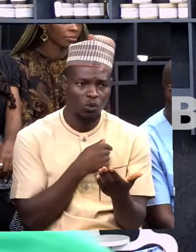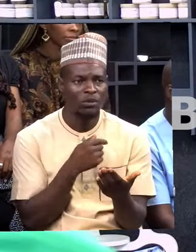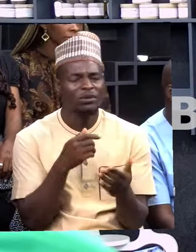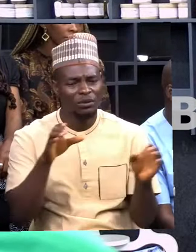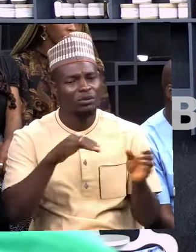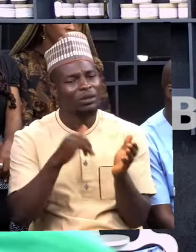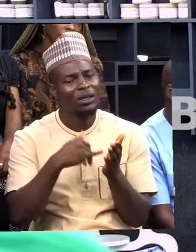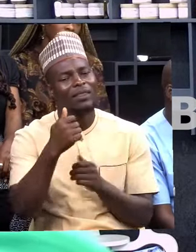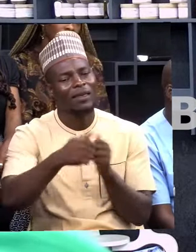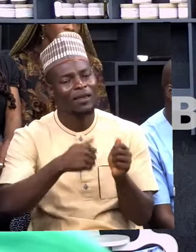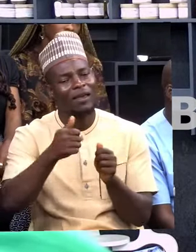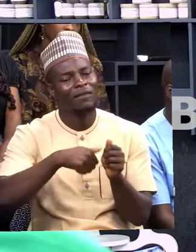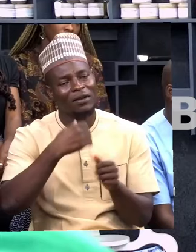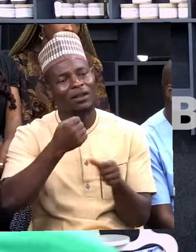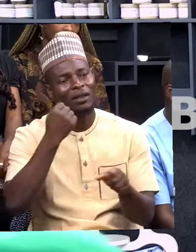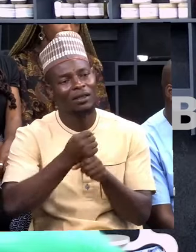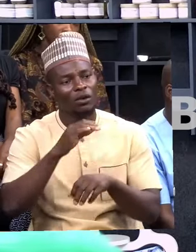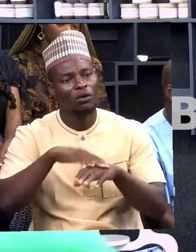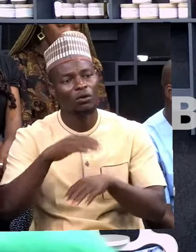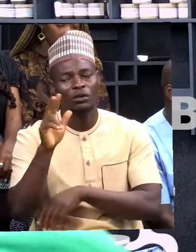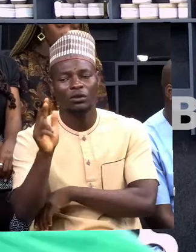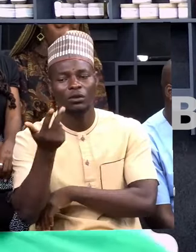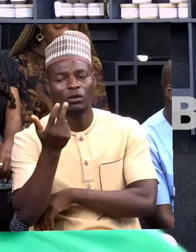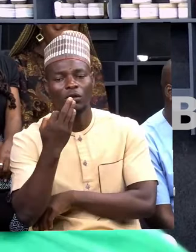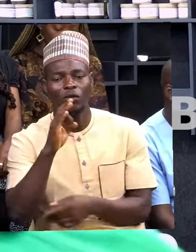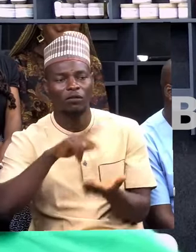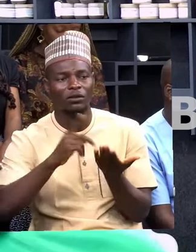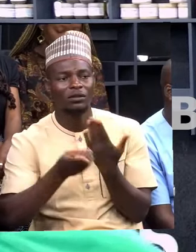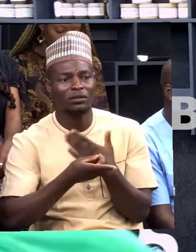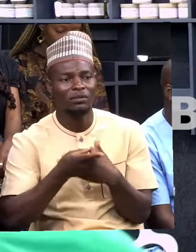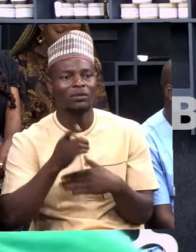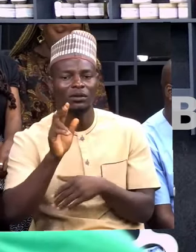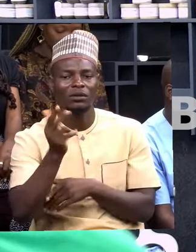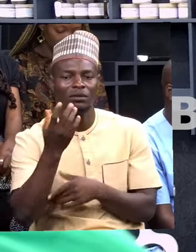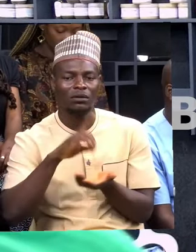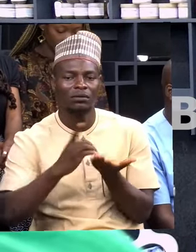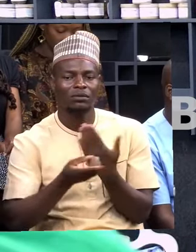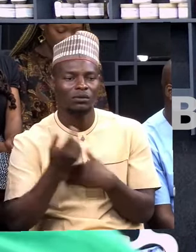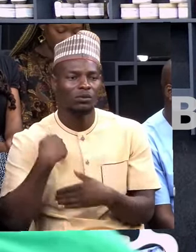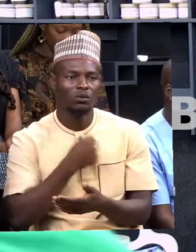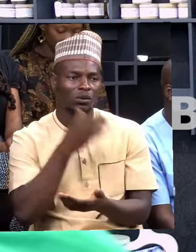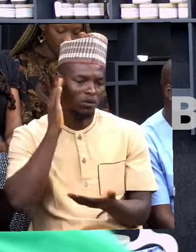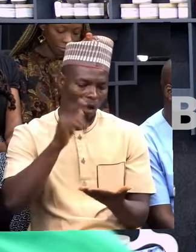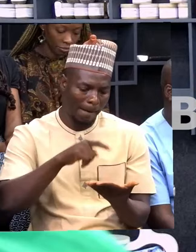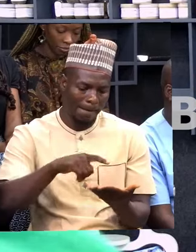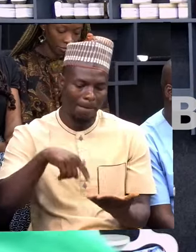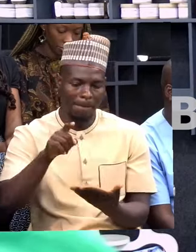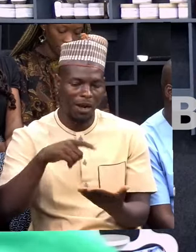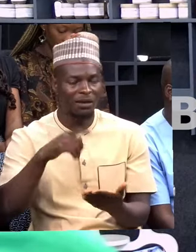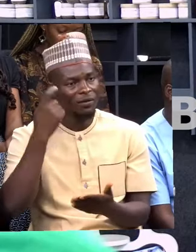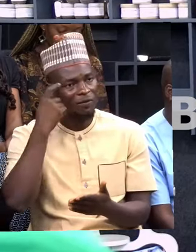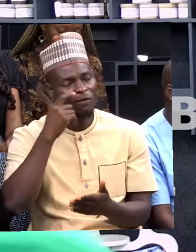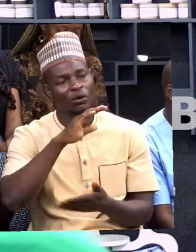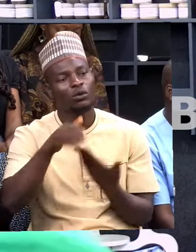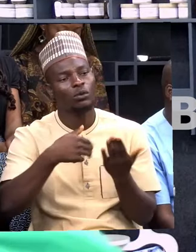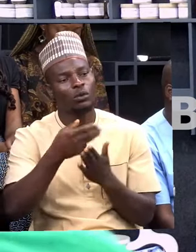on the 3rd of December. So 3rd of December this year, we go also mark them for the whole world, not be only for